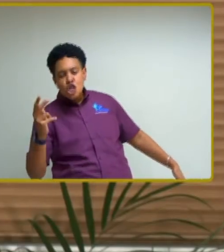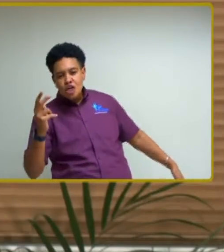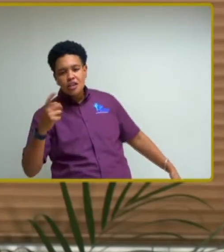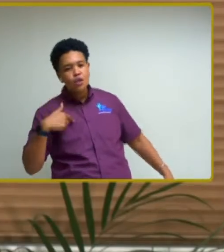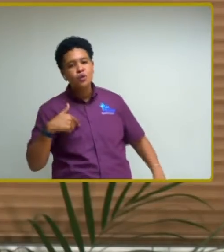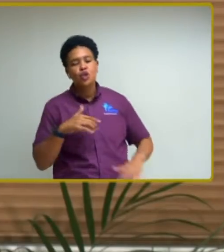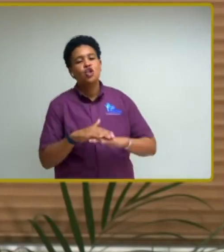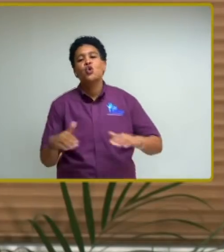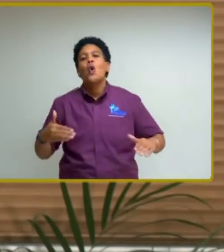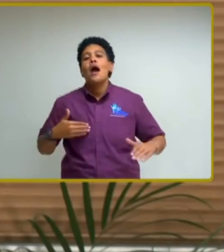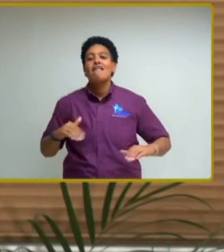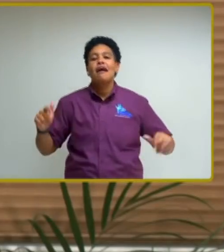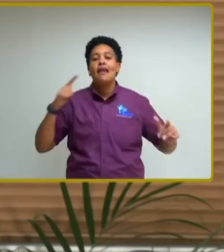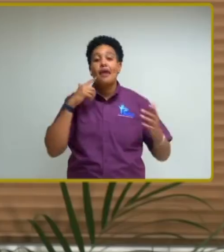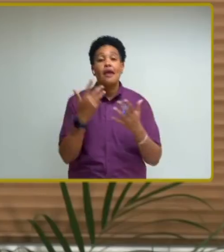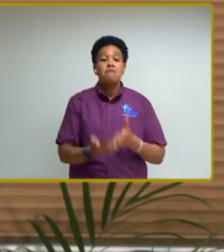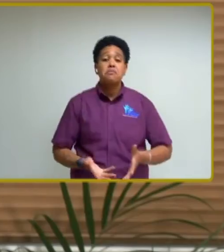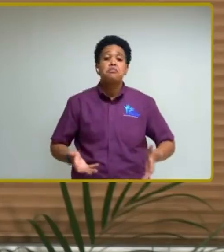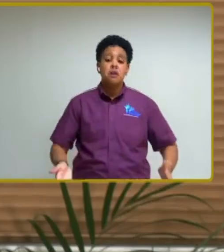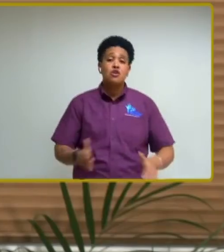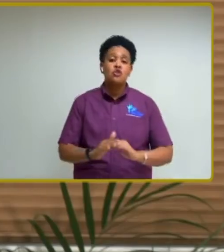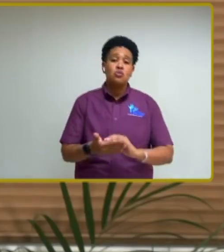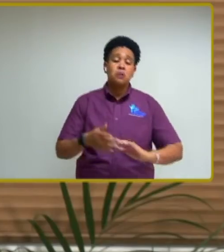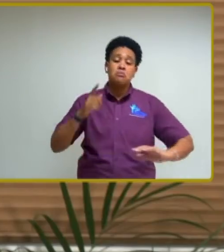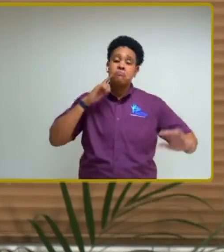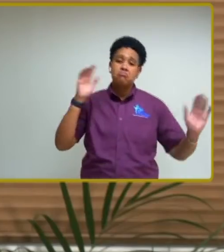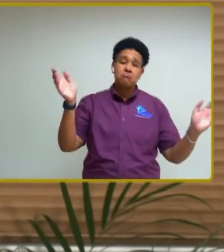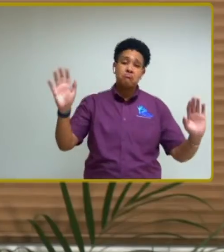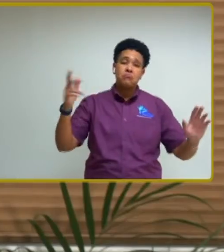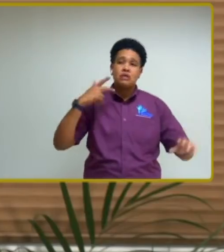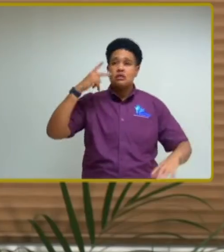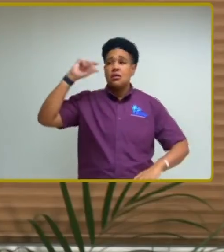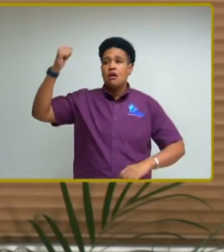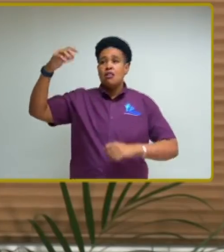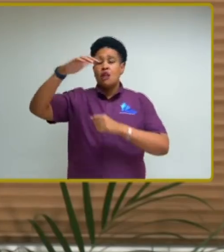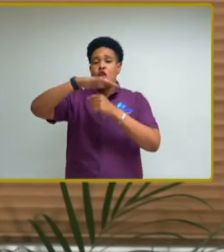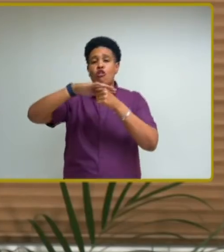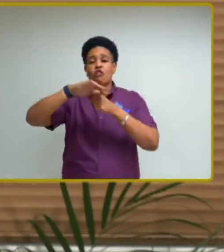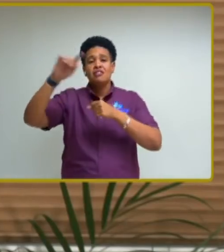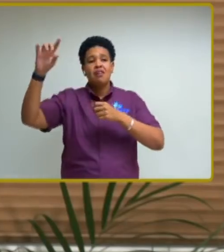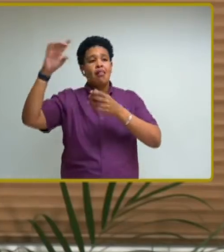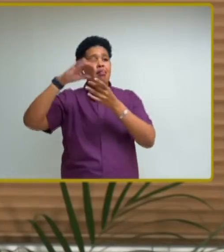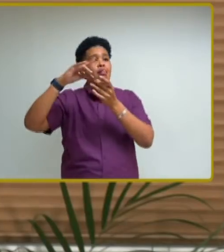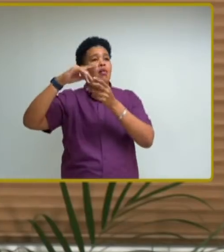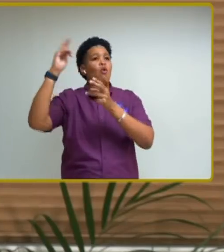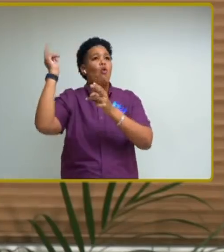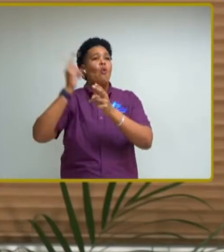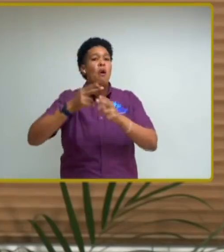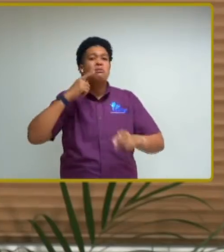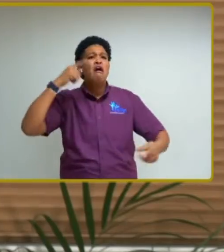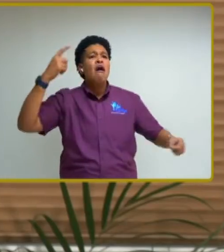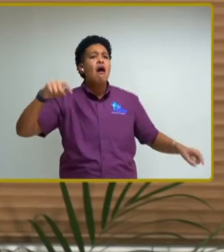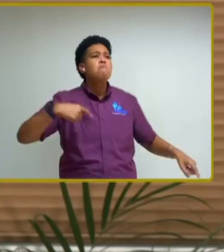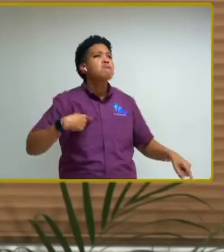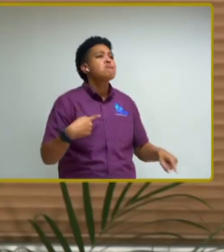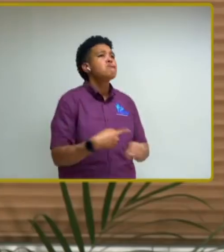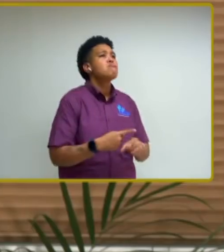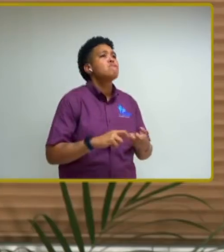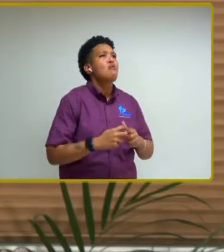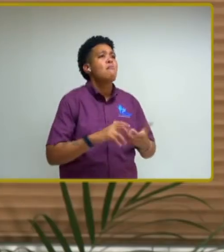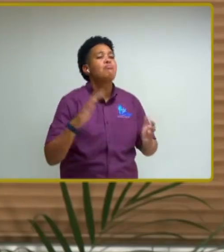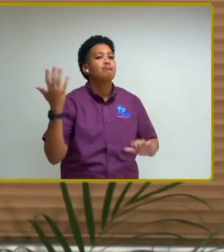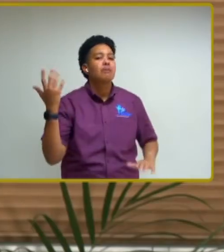not have any evidence of that. We have seen in other jurisdictions where those claims have been made and then retracted.